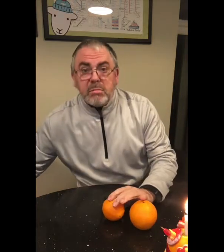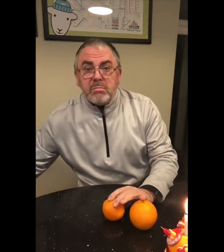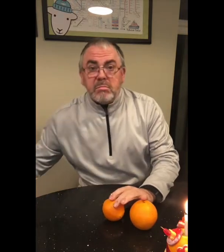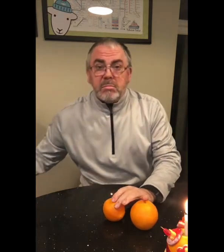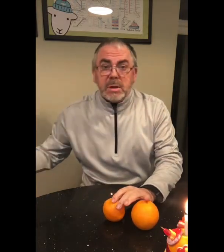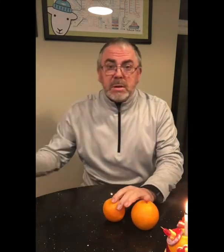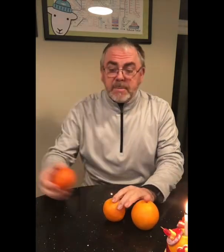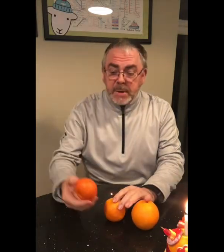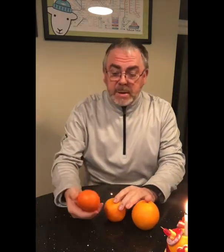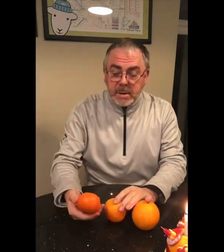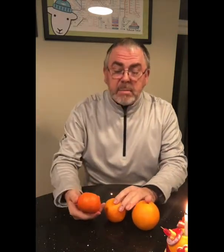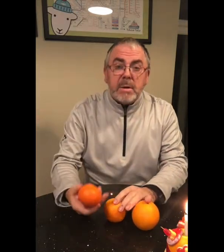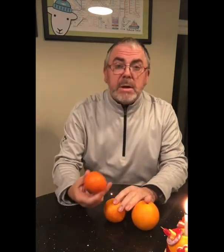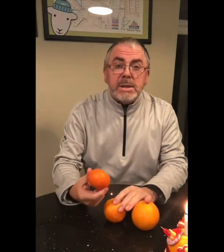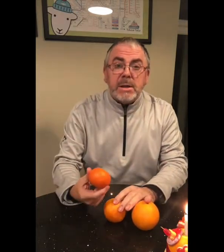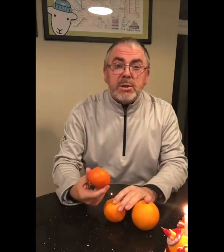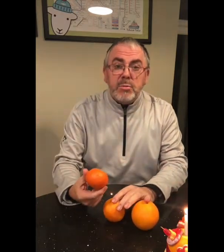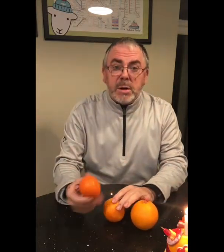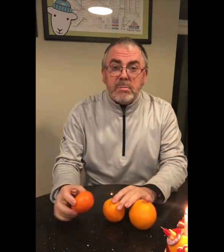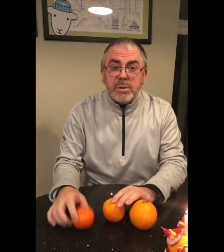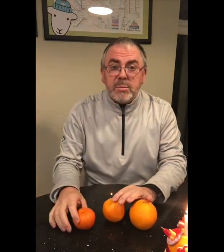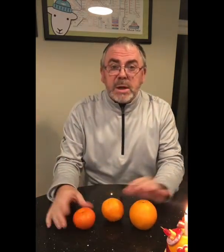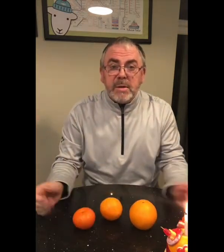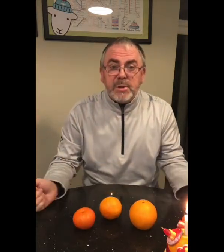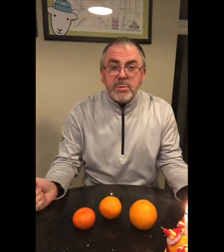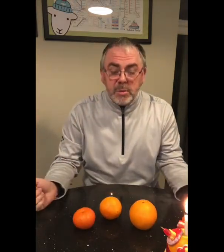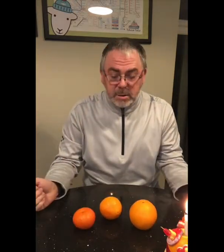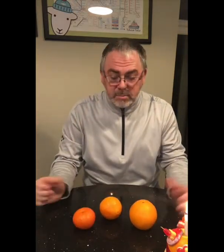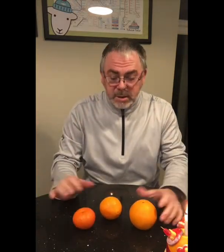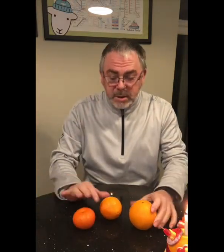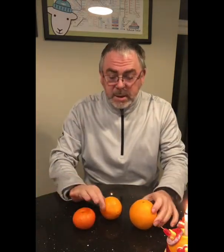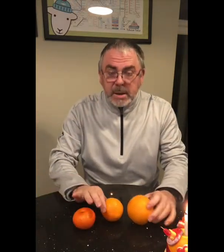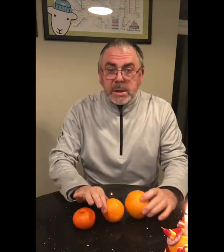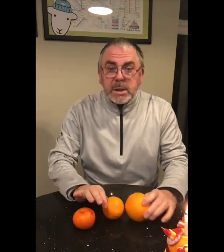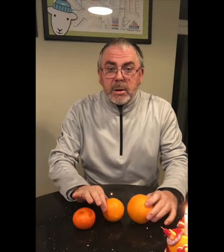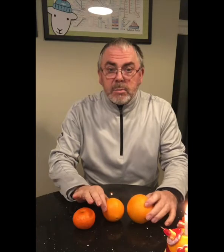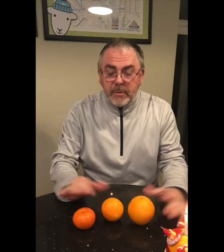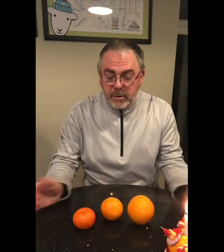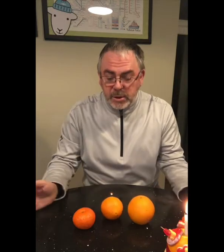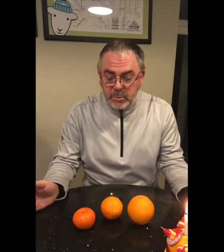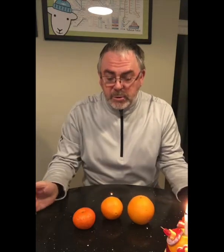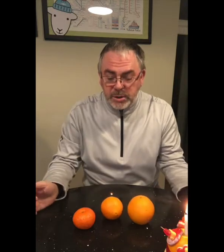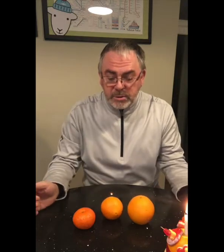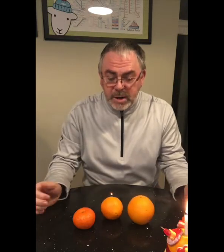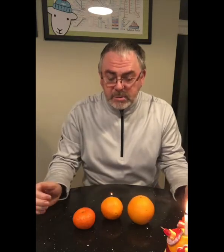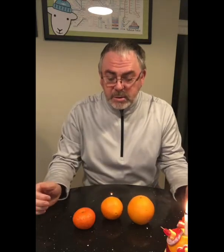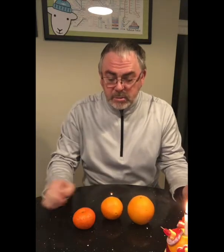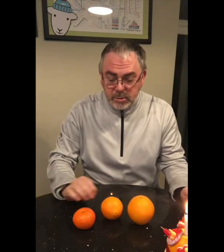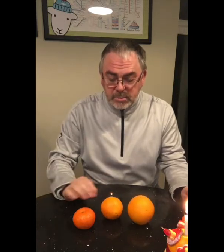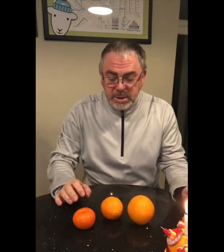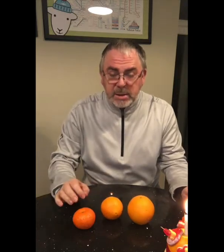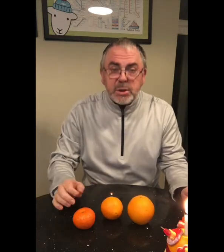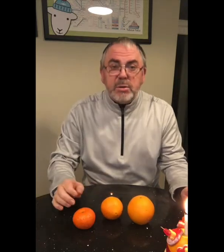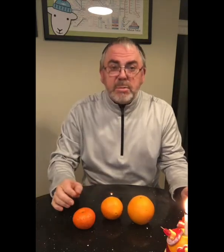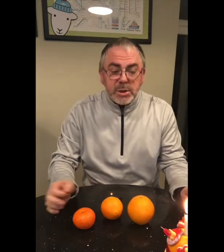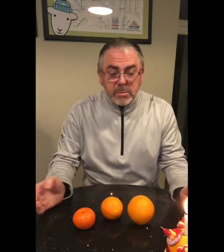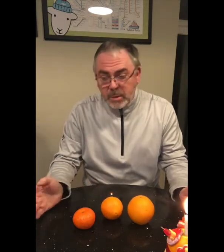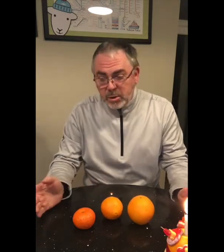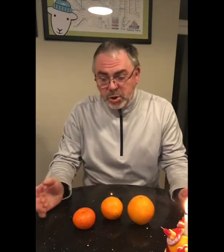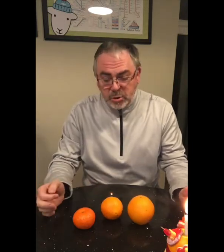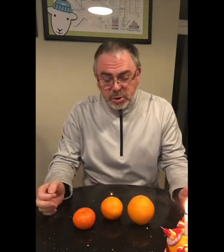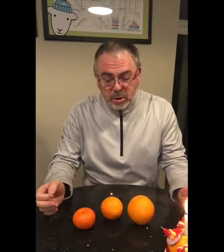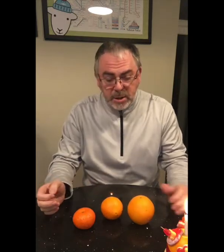with a satsuma, something even smaller. So if you've got some oranges around or some